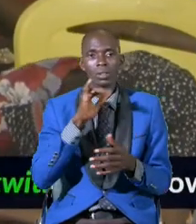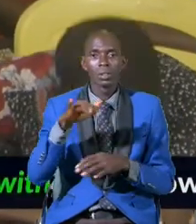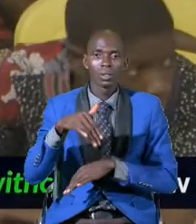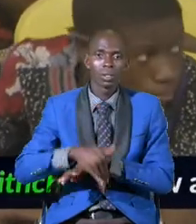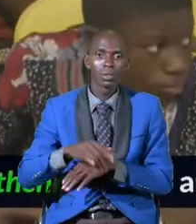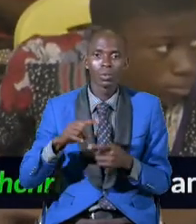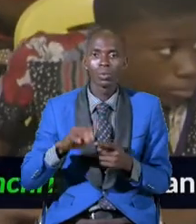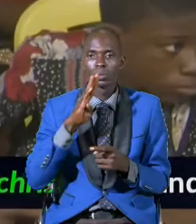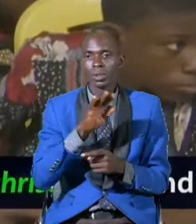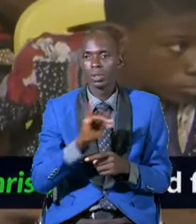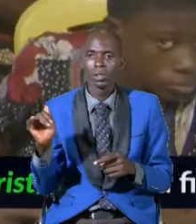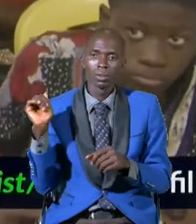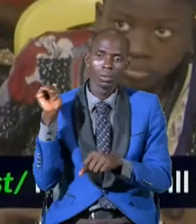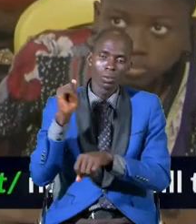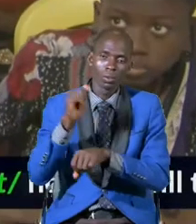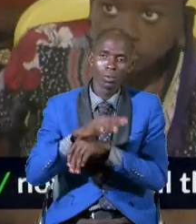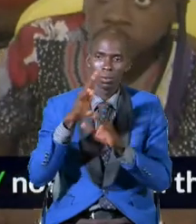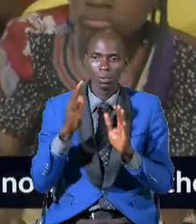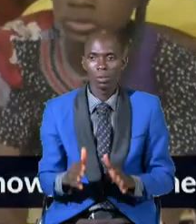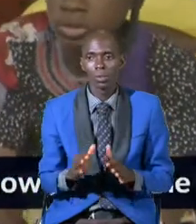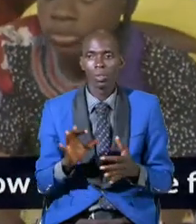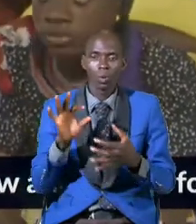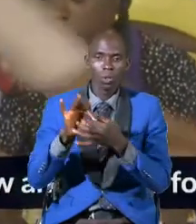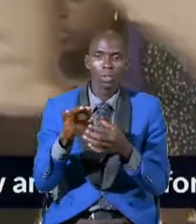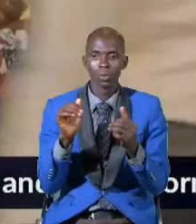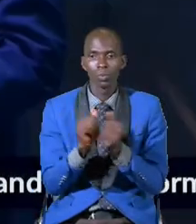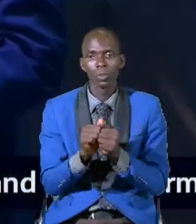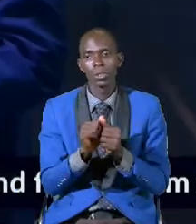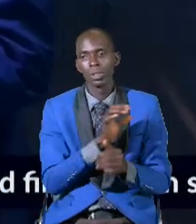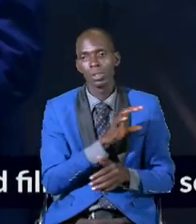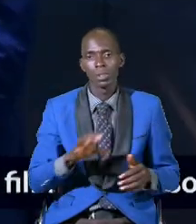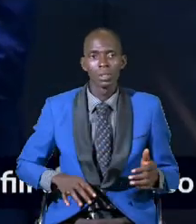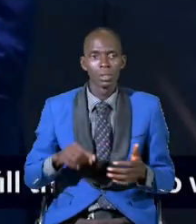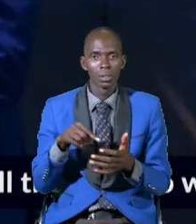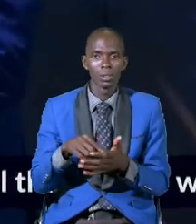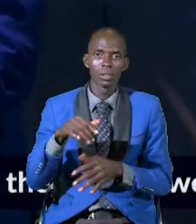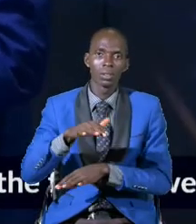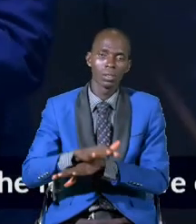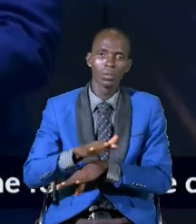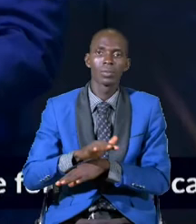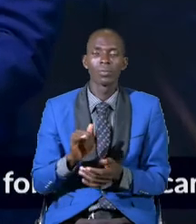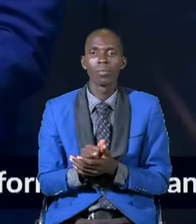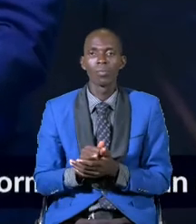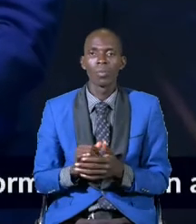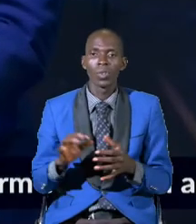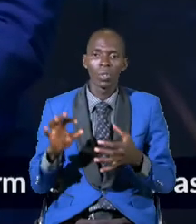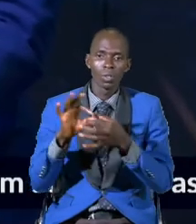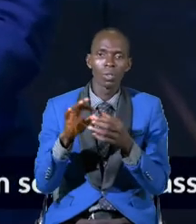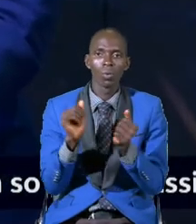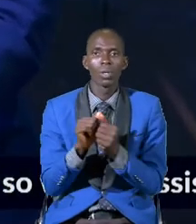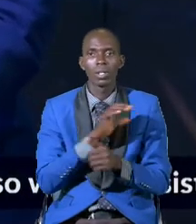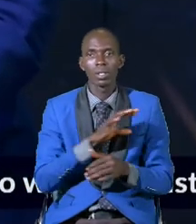conqueror. Connect with Christ this evening. Connect with Christ this evening.